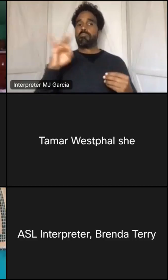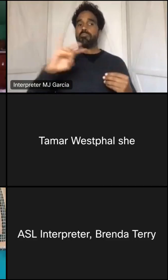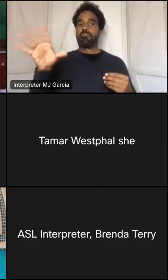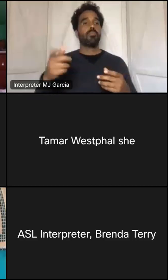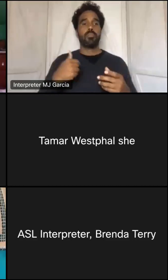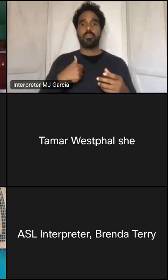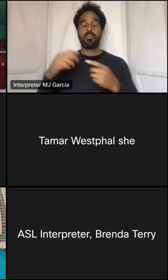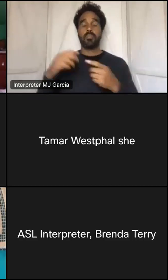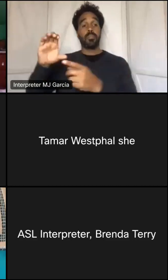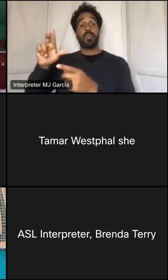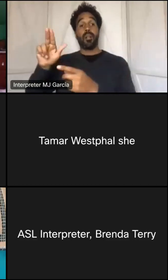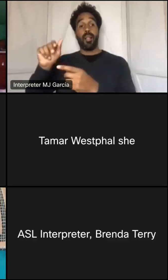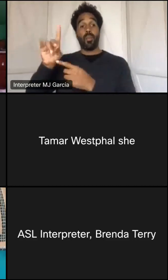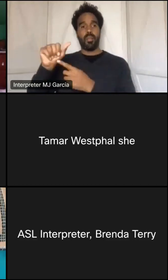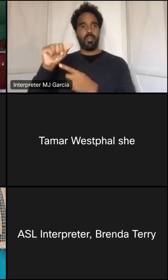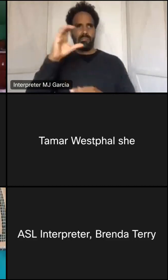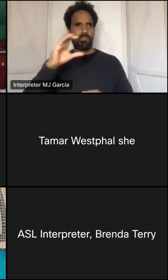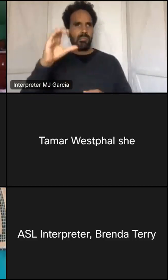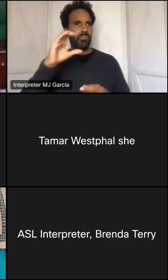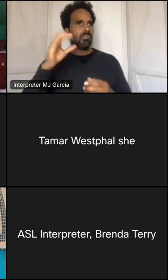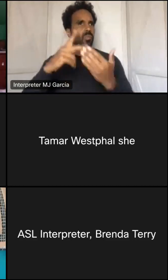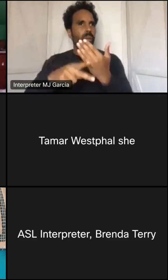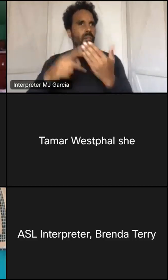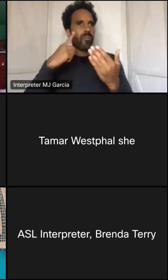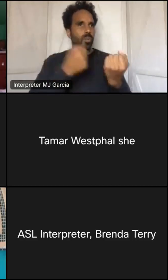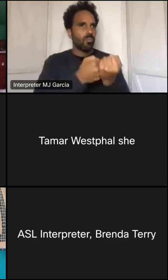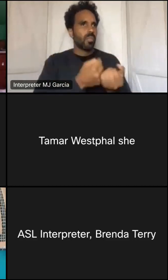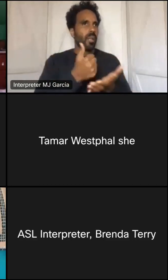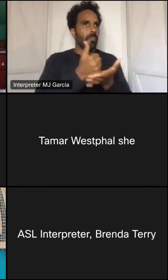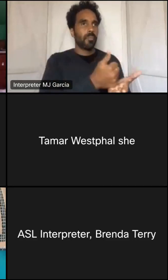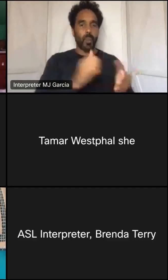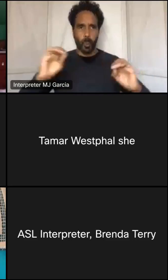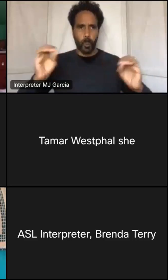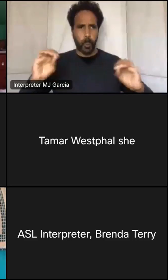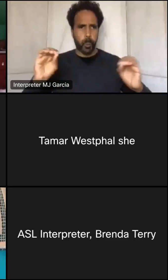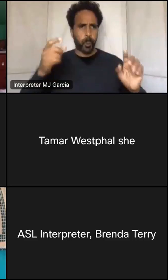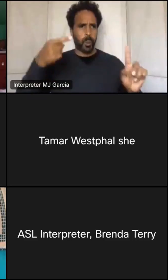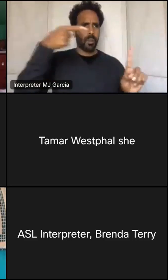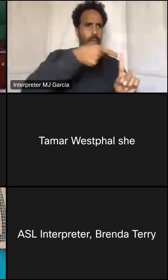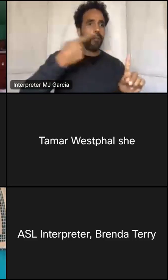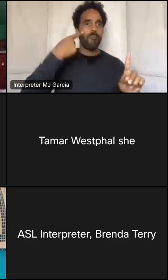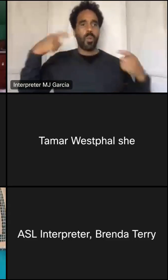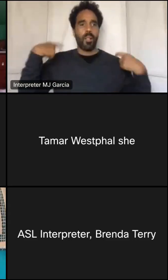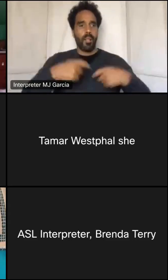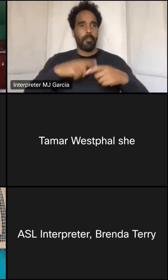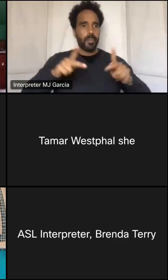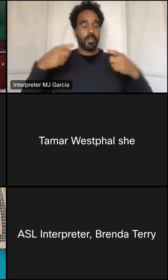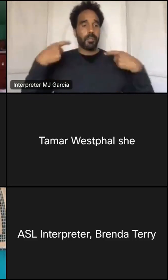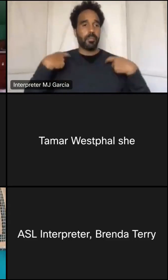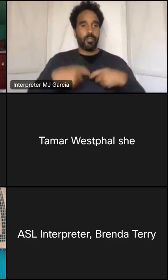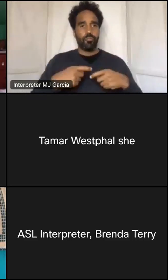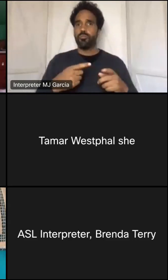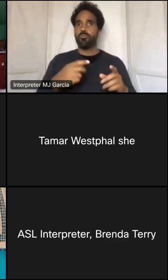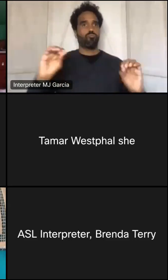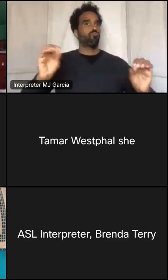find anything available for Spanish speakers or culturally specific for the Latino community. Unfortunately, during